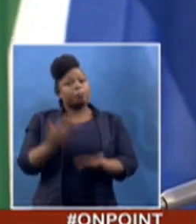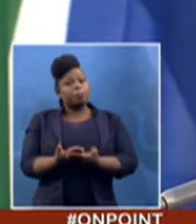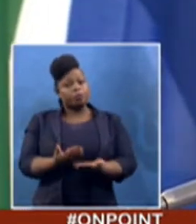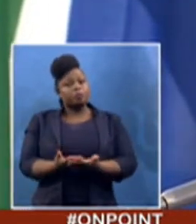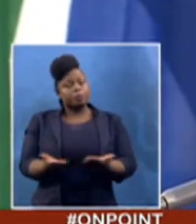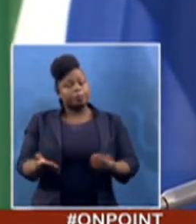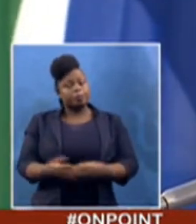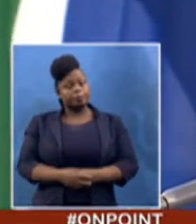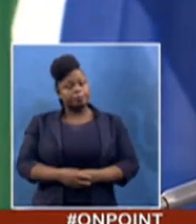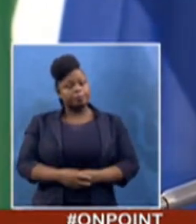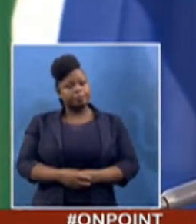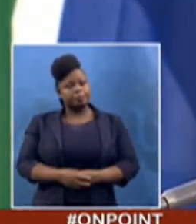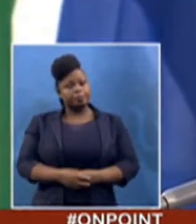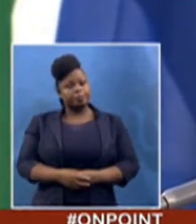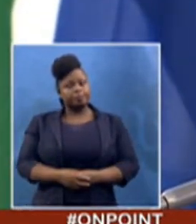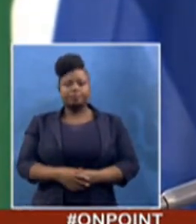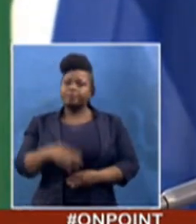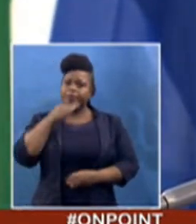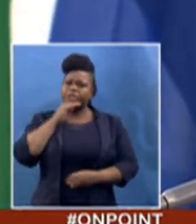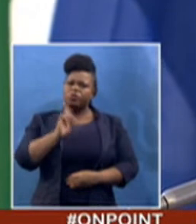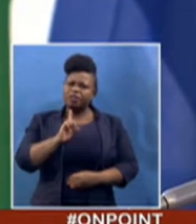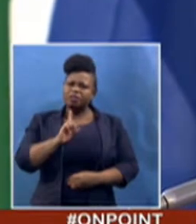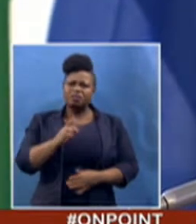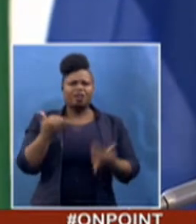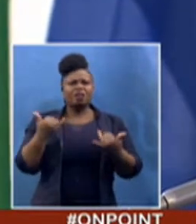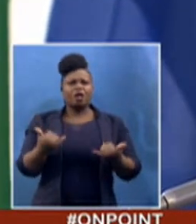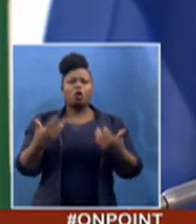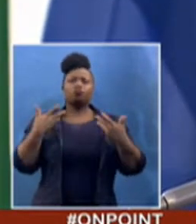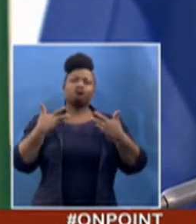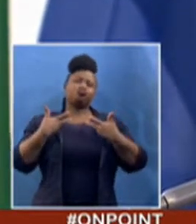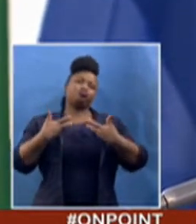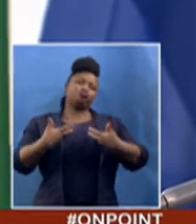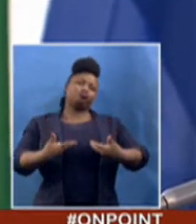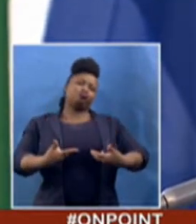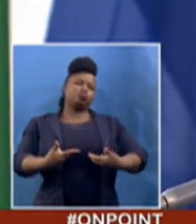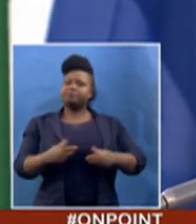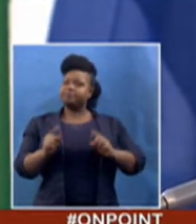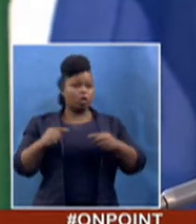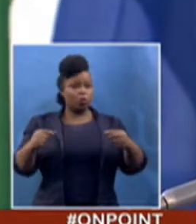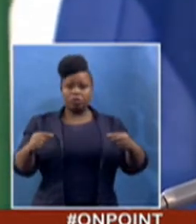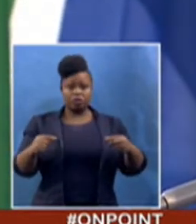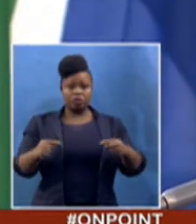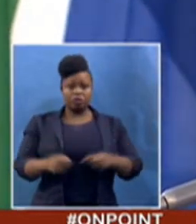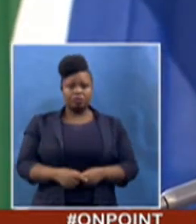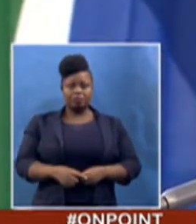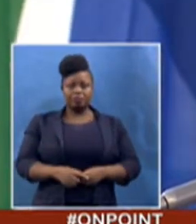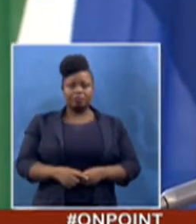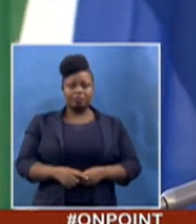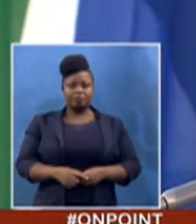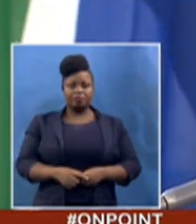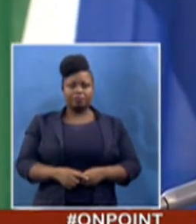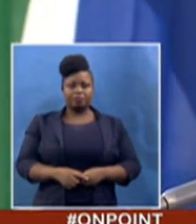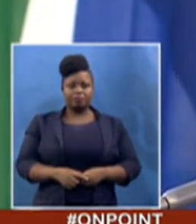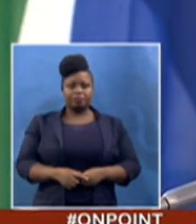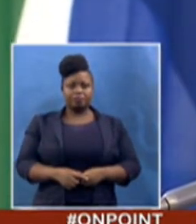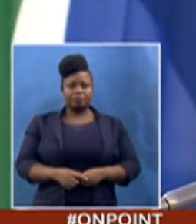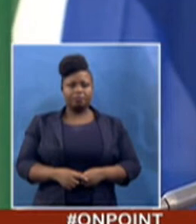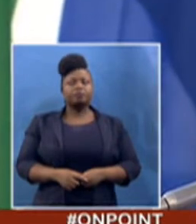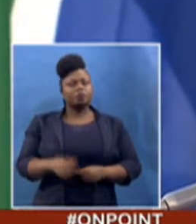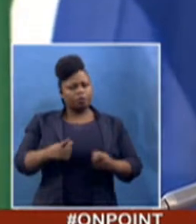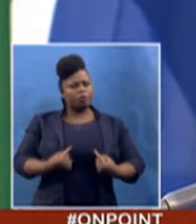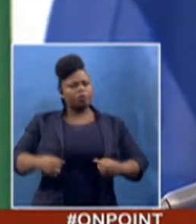This means that we cannot let our guard down even for a moment. We need